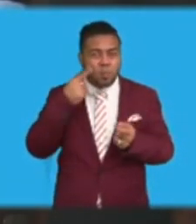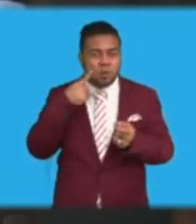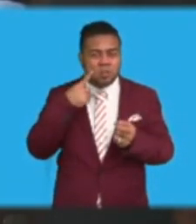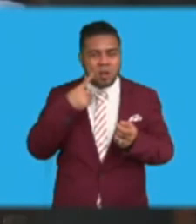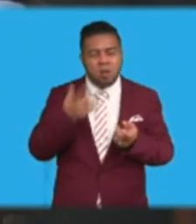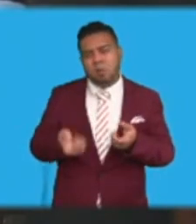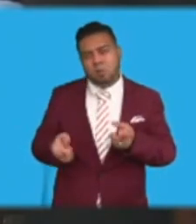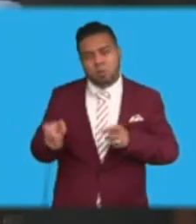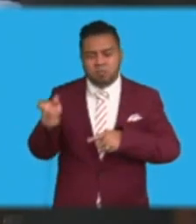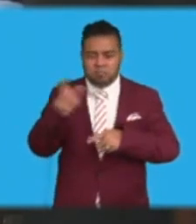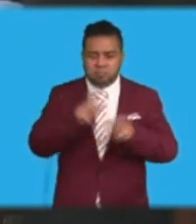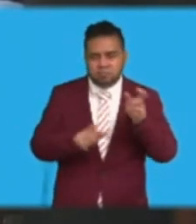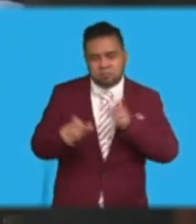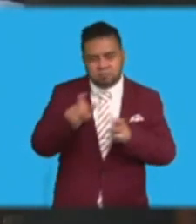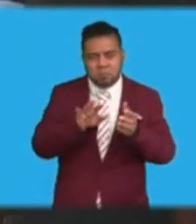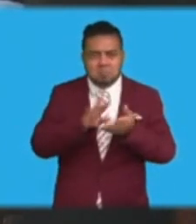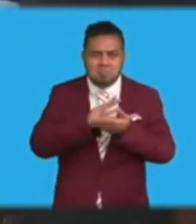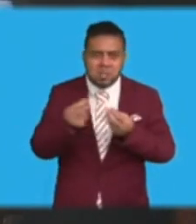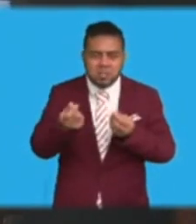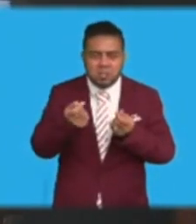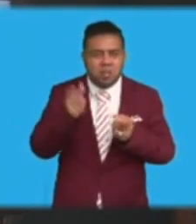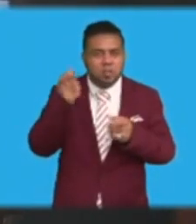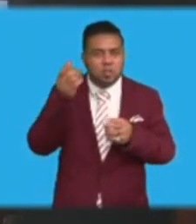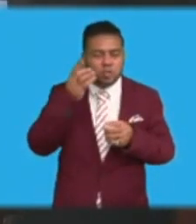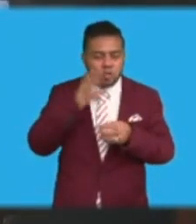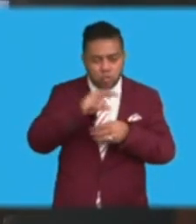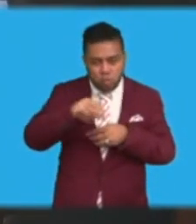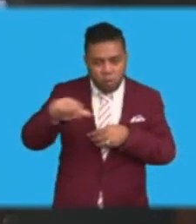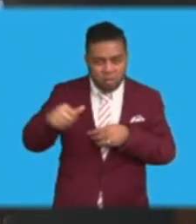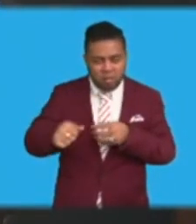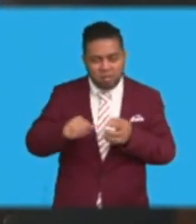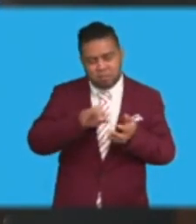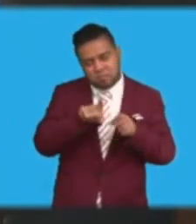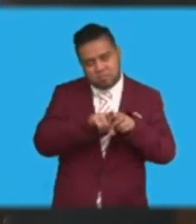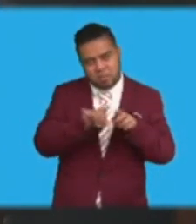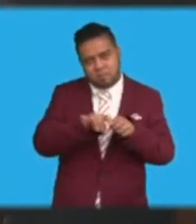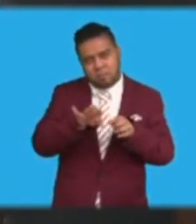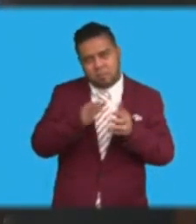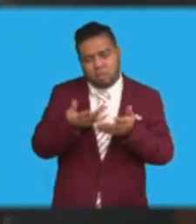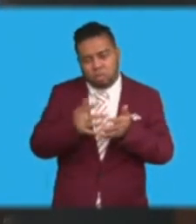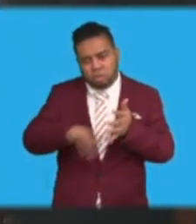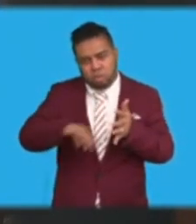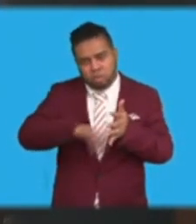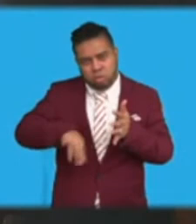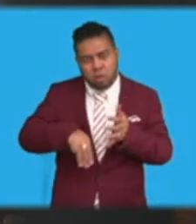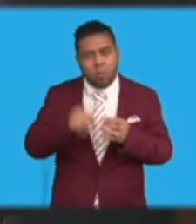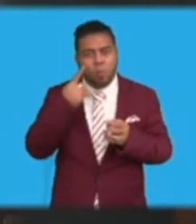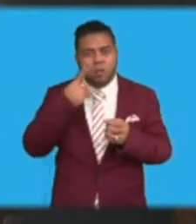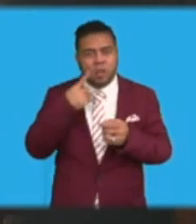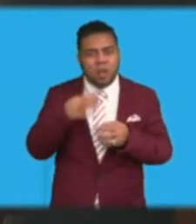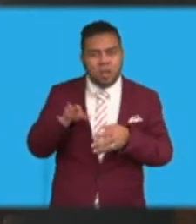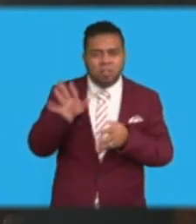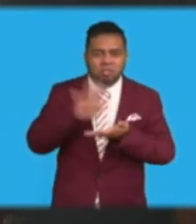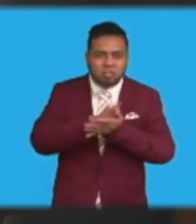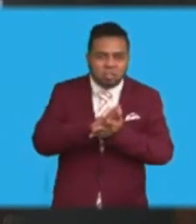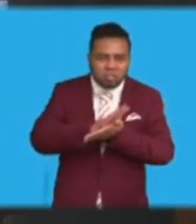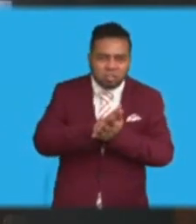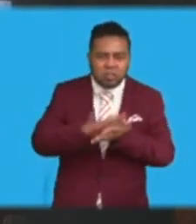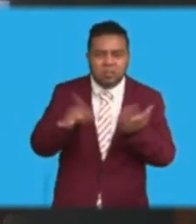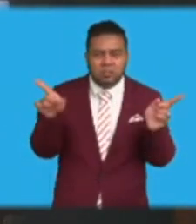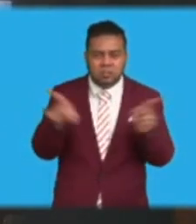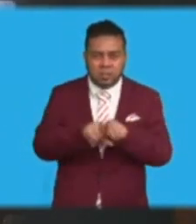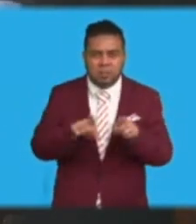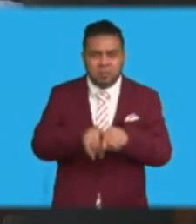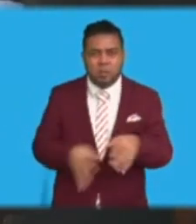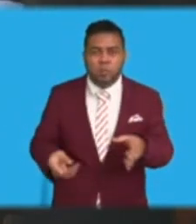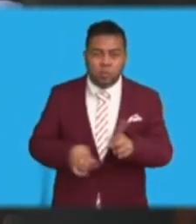Speaker. Madam Speaker, 2 other issues that contribute to increased volume of